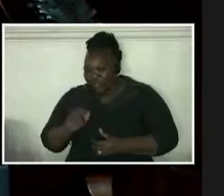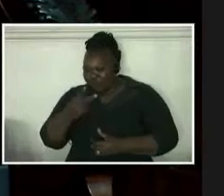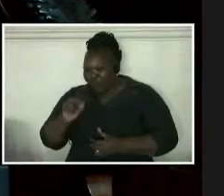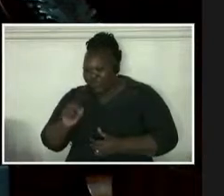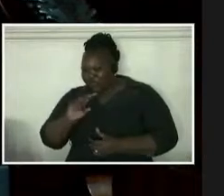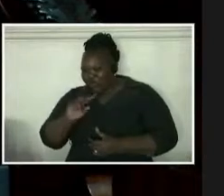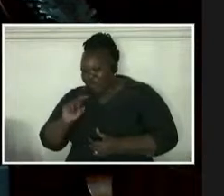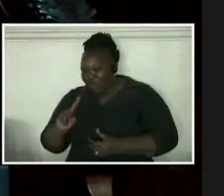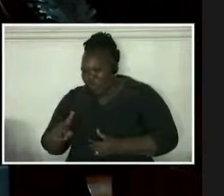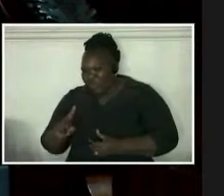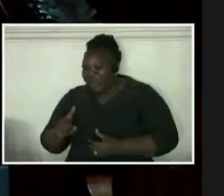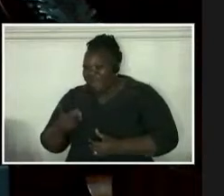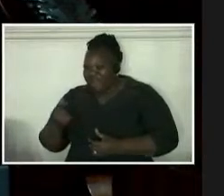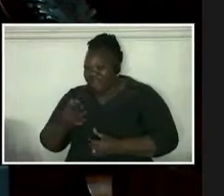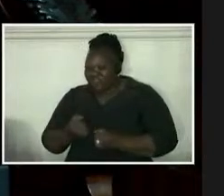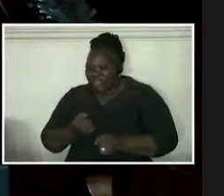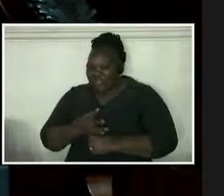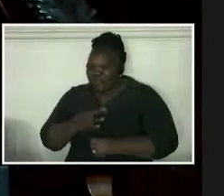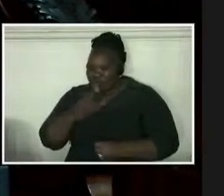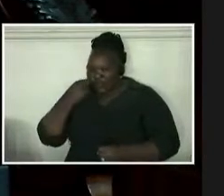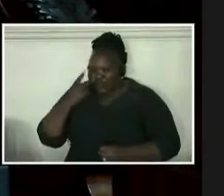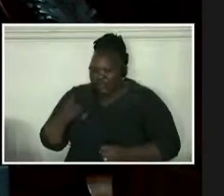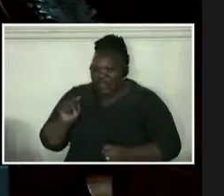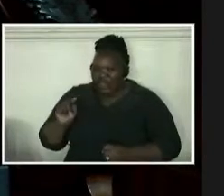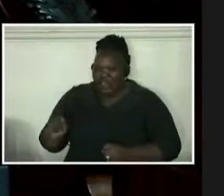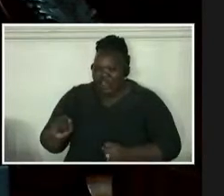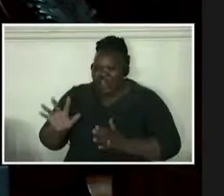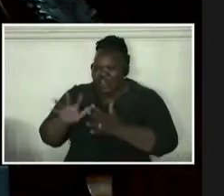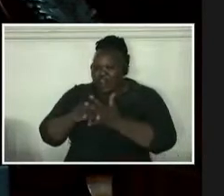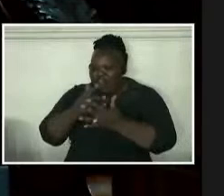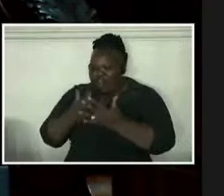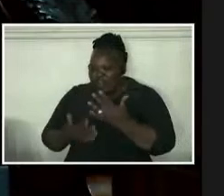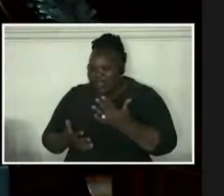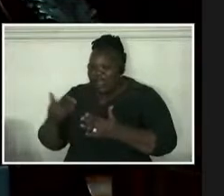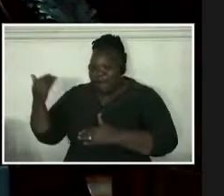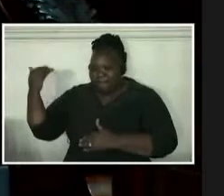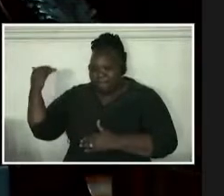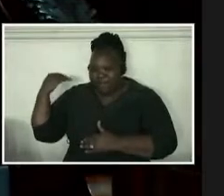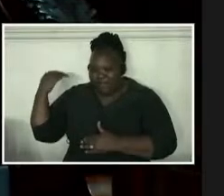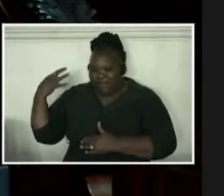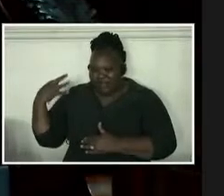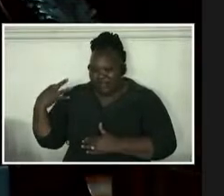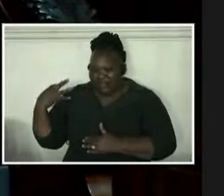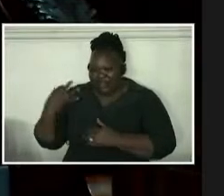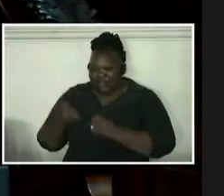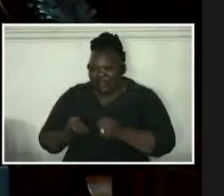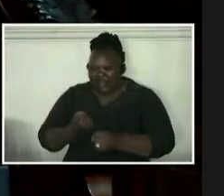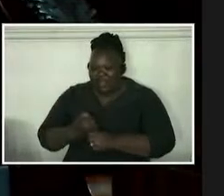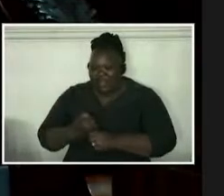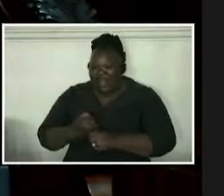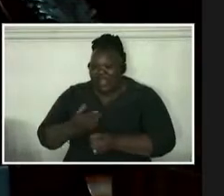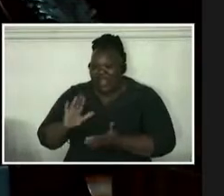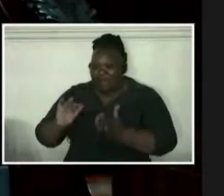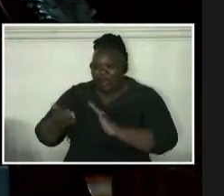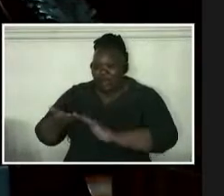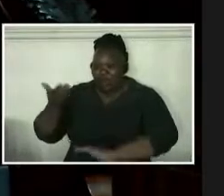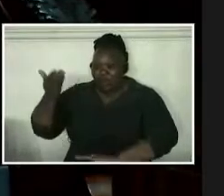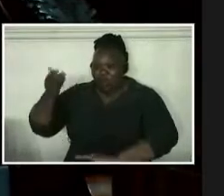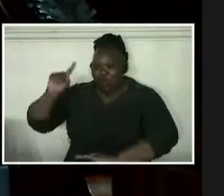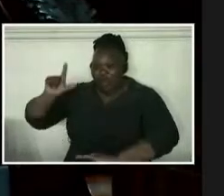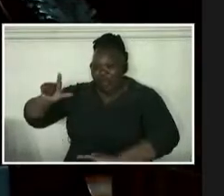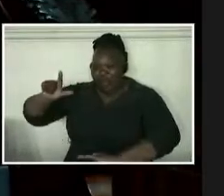financial year as can be seen in the table below over the past three financial years the number of maternactors rose from 176